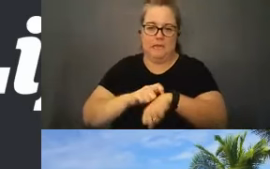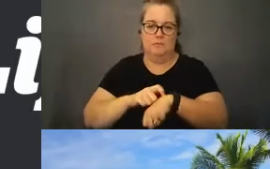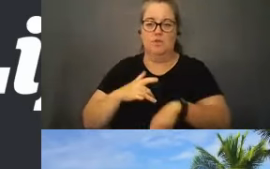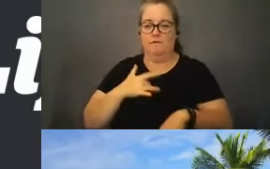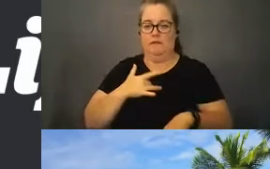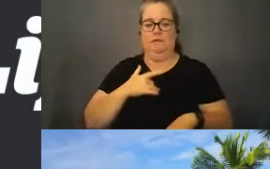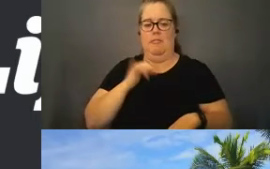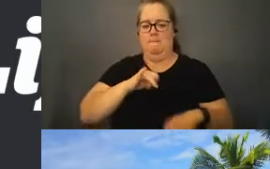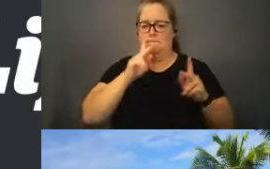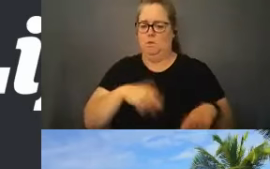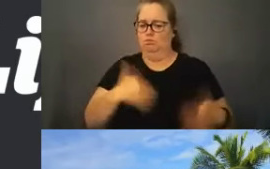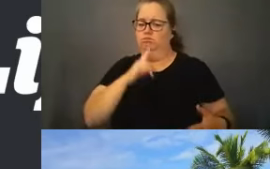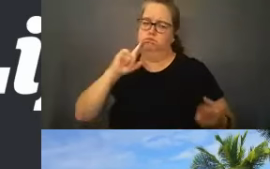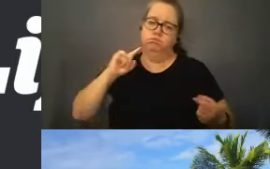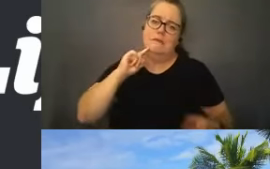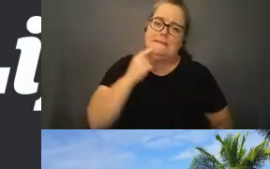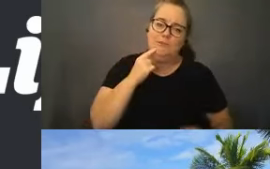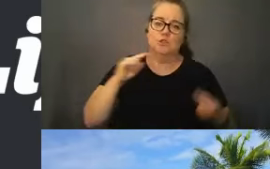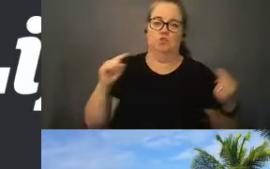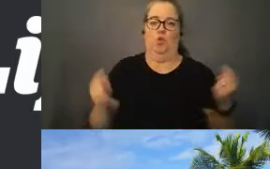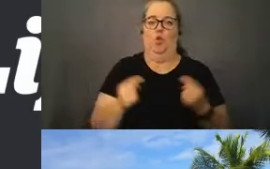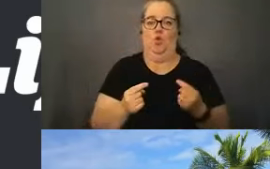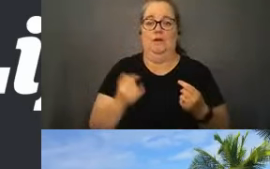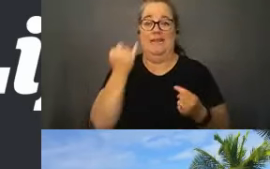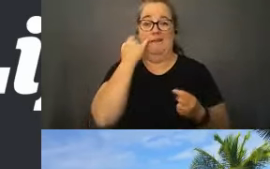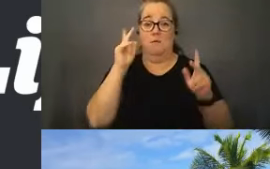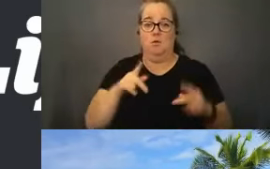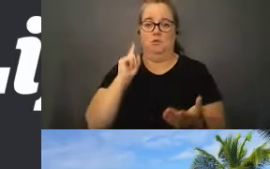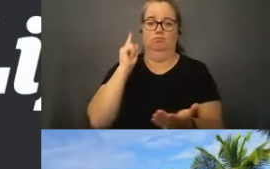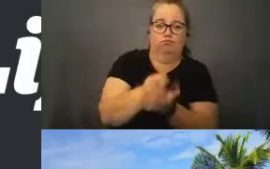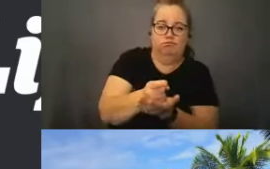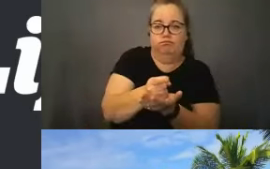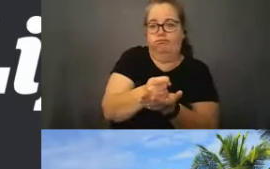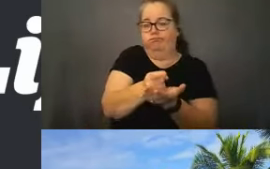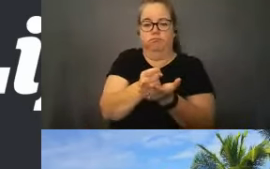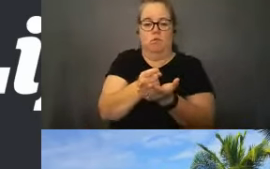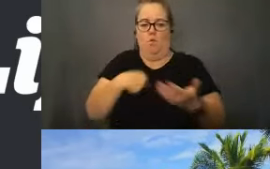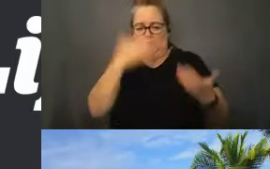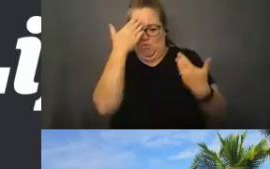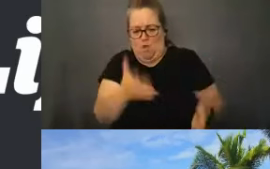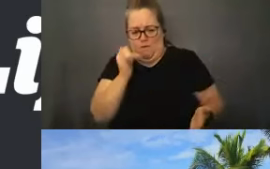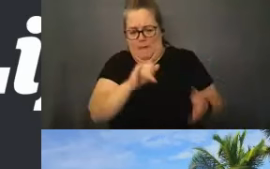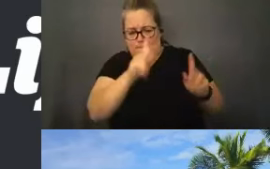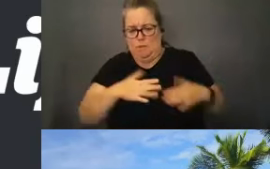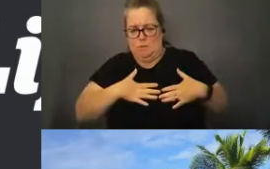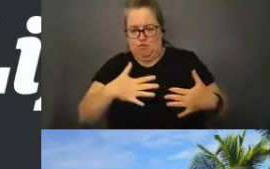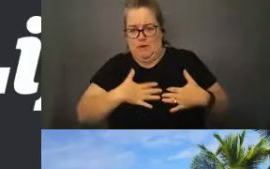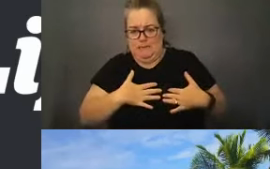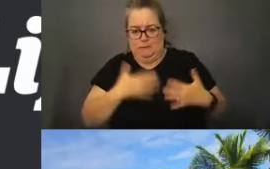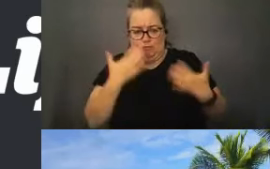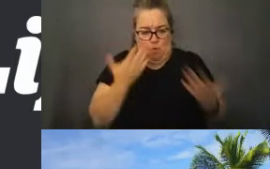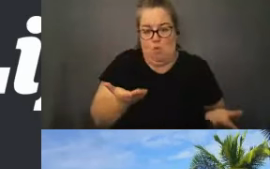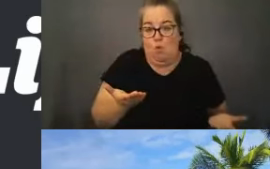hurt, but especially if we see someone collapsed and we don't know if they're breathing or not, we're going to call